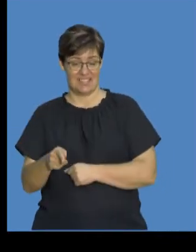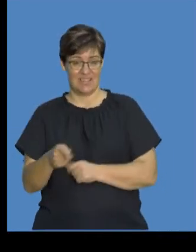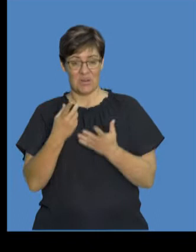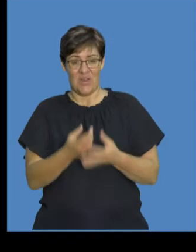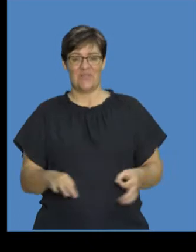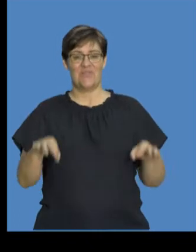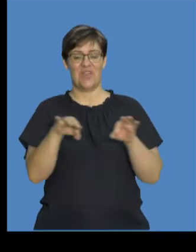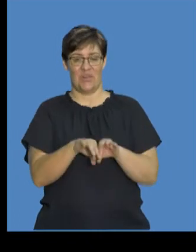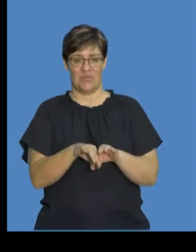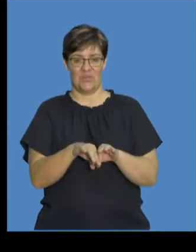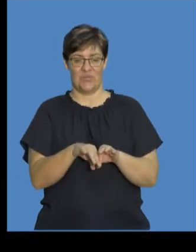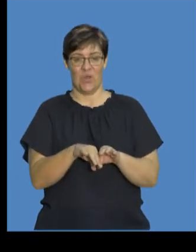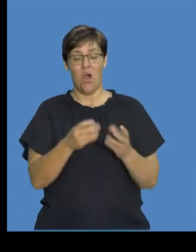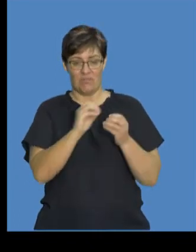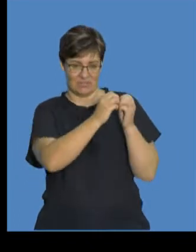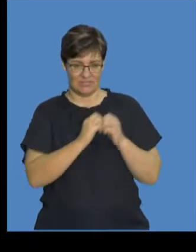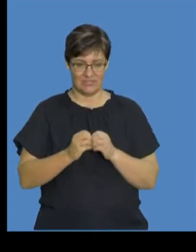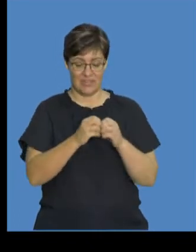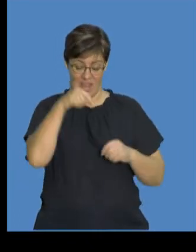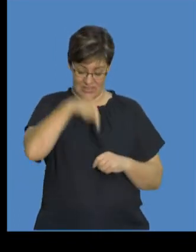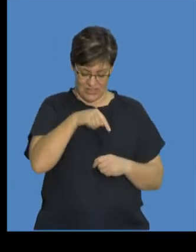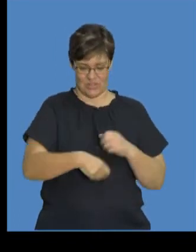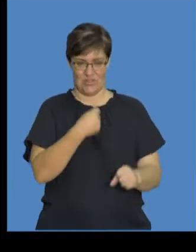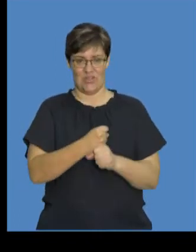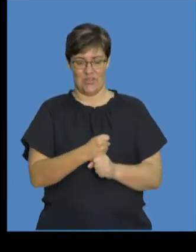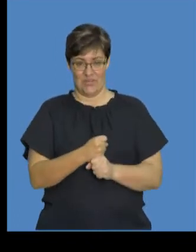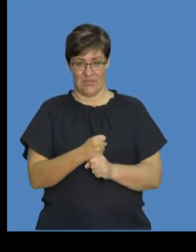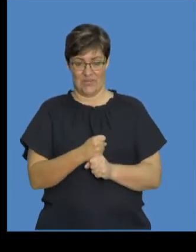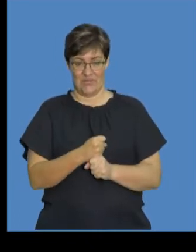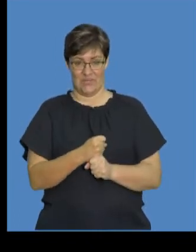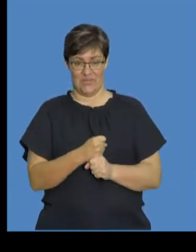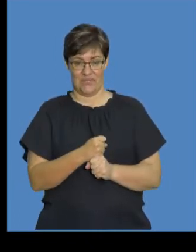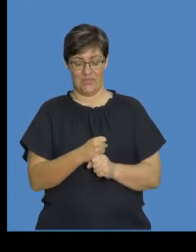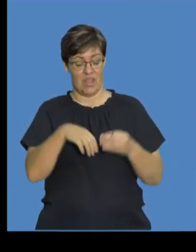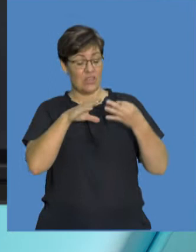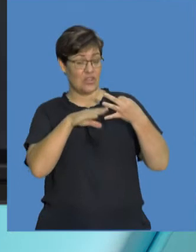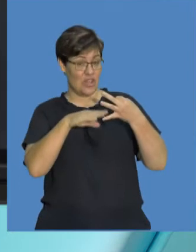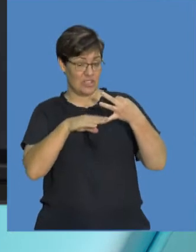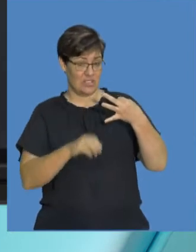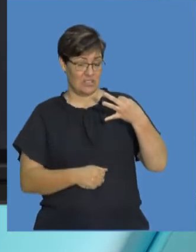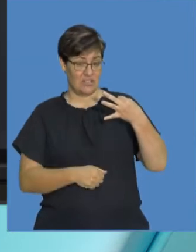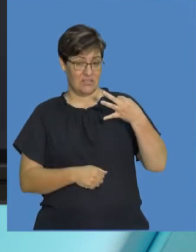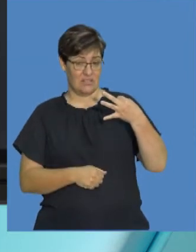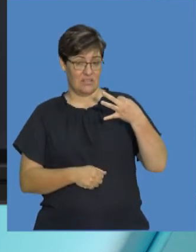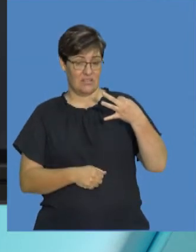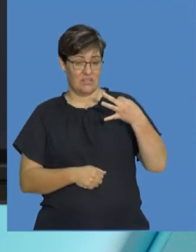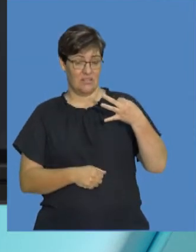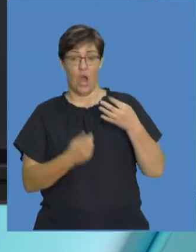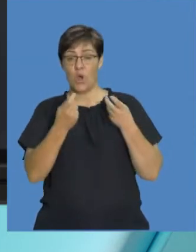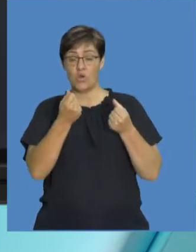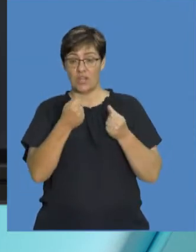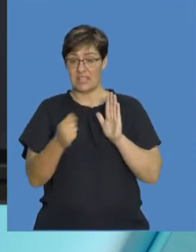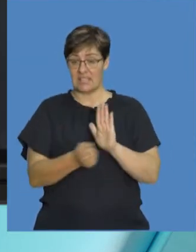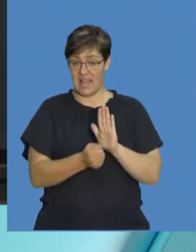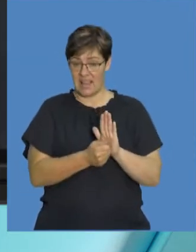and that's the value of the goods that were manufactured this year, right? Third one was the